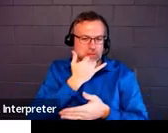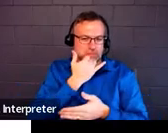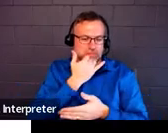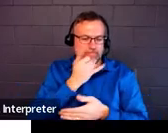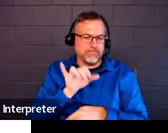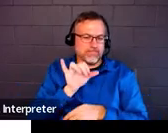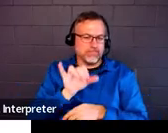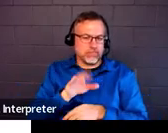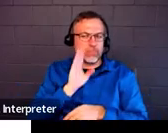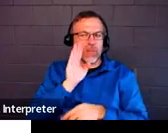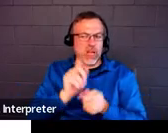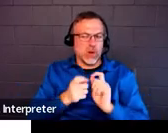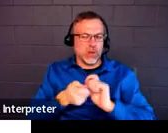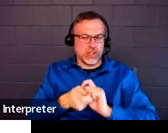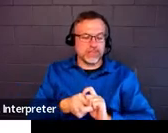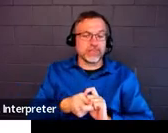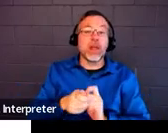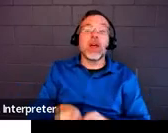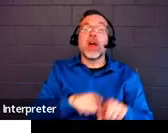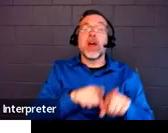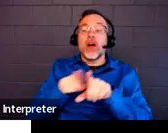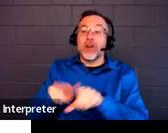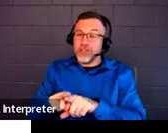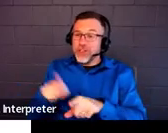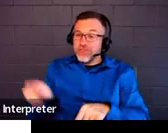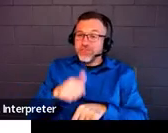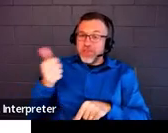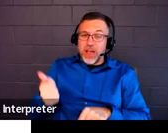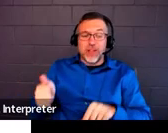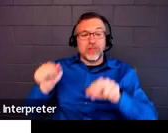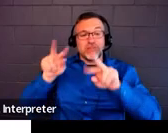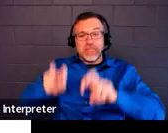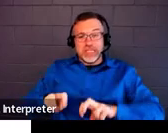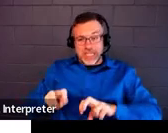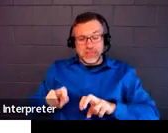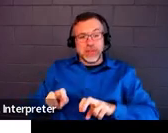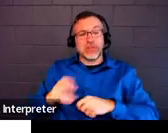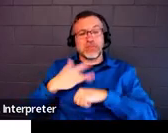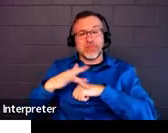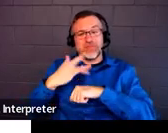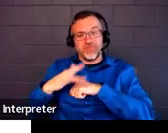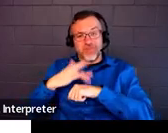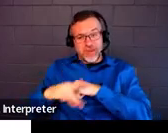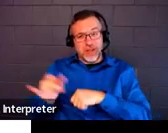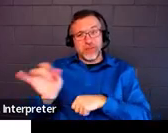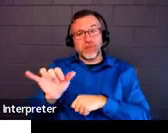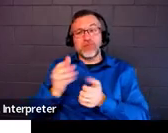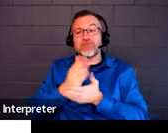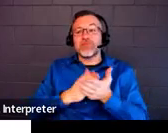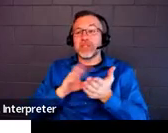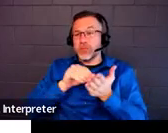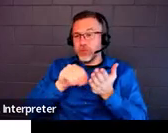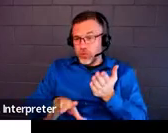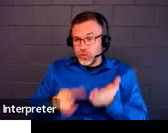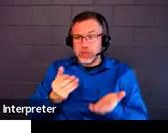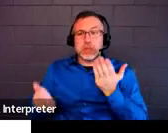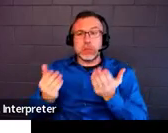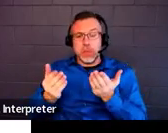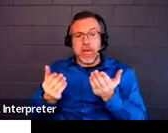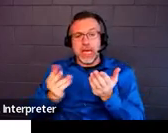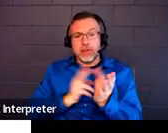is updated. Okay, but there's also some other assessments that our kids may participate in here and